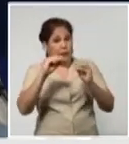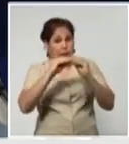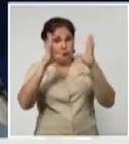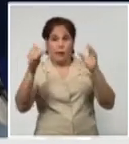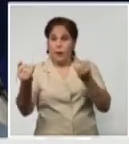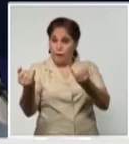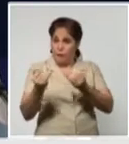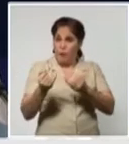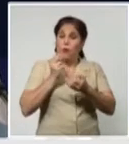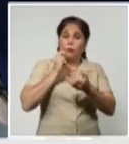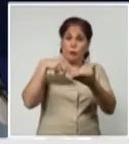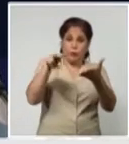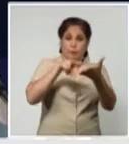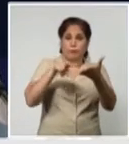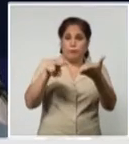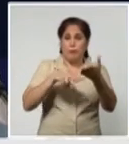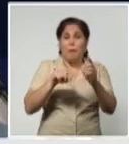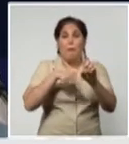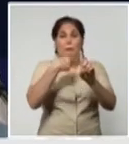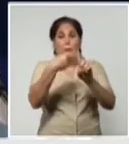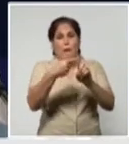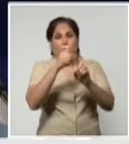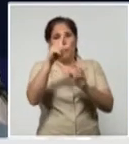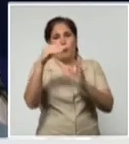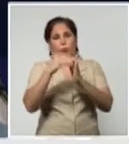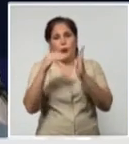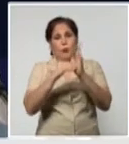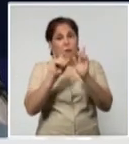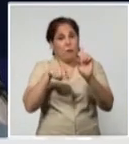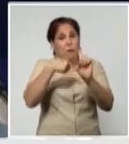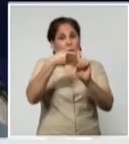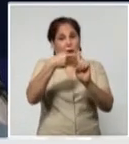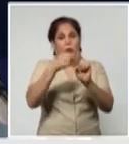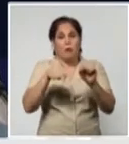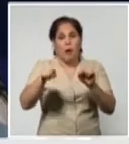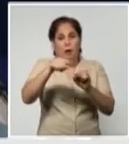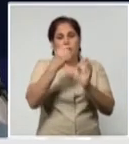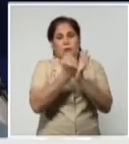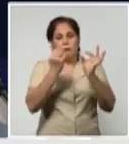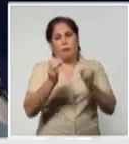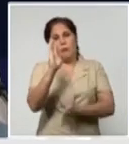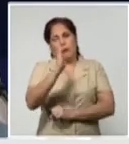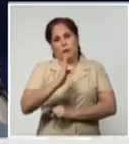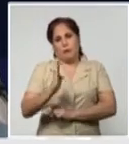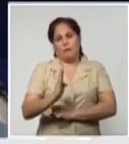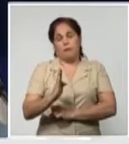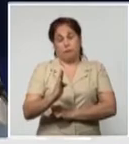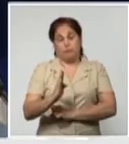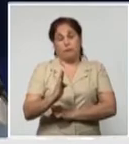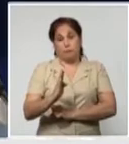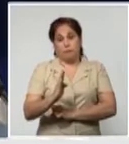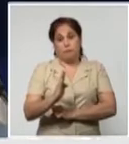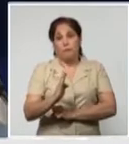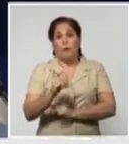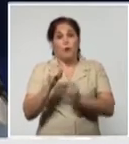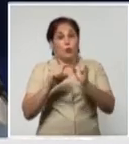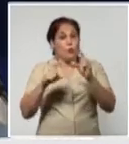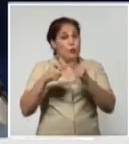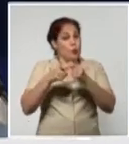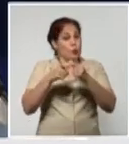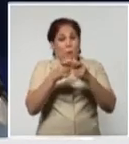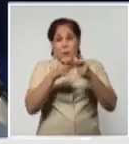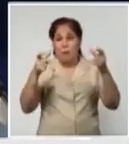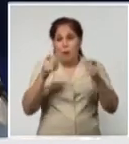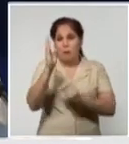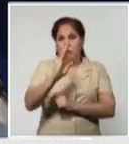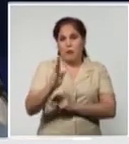morning already stated that Brazil had over 1 million cases, only surpassed